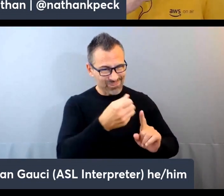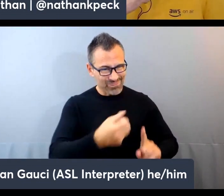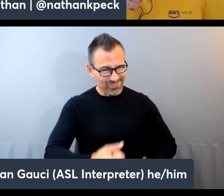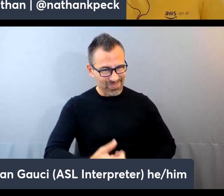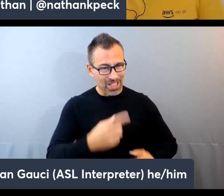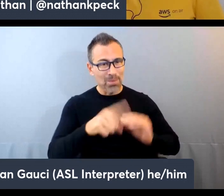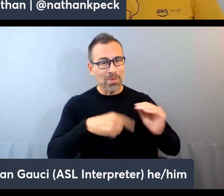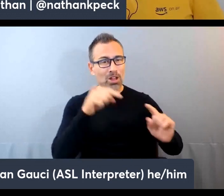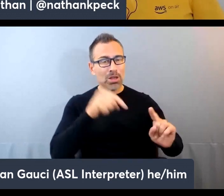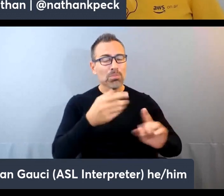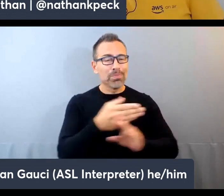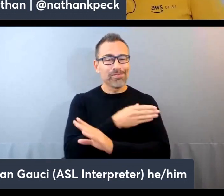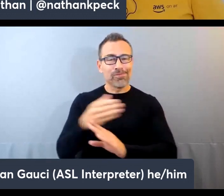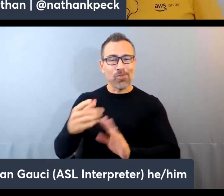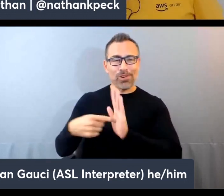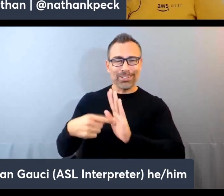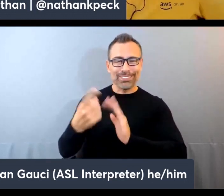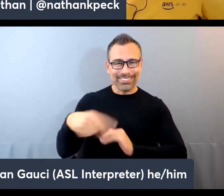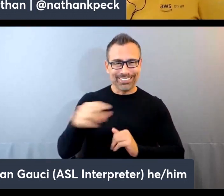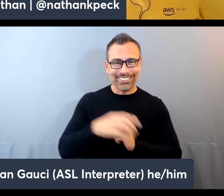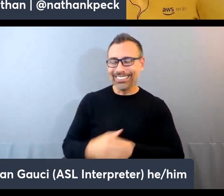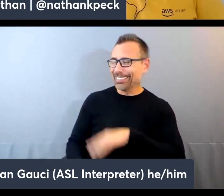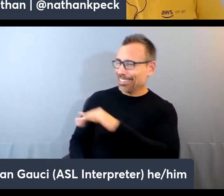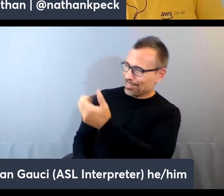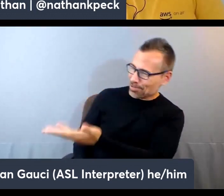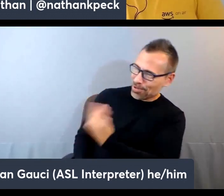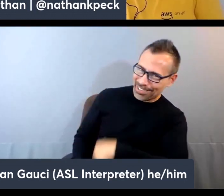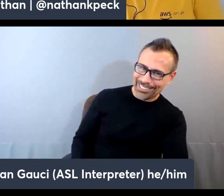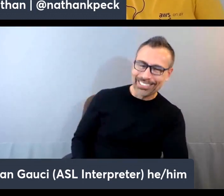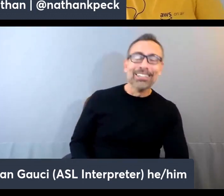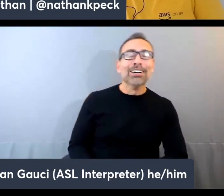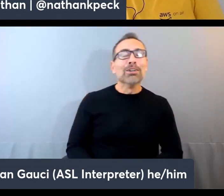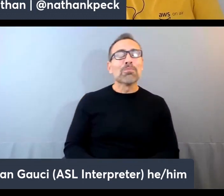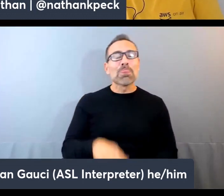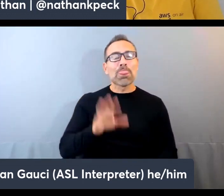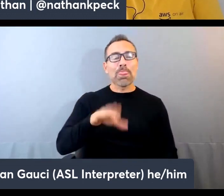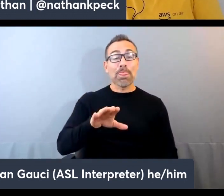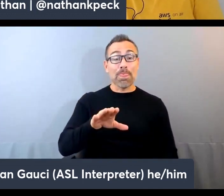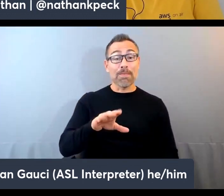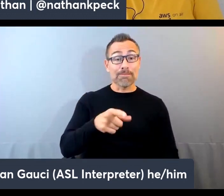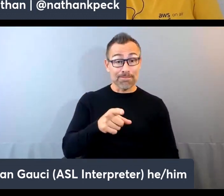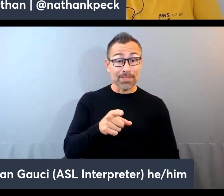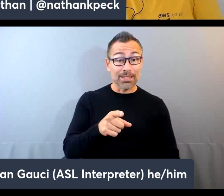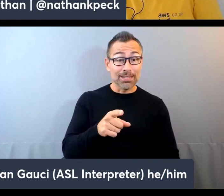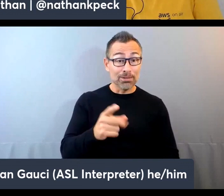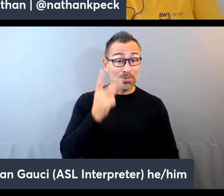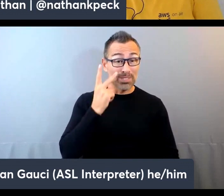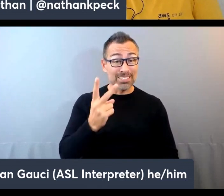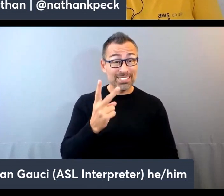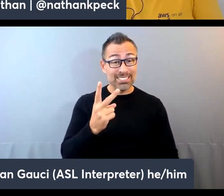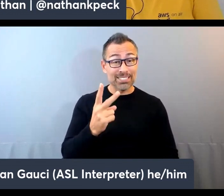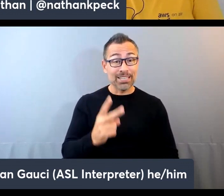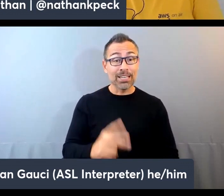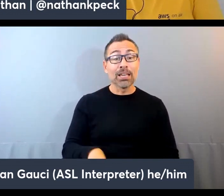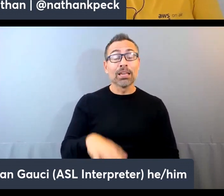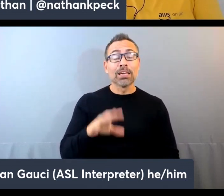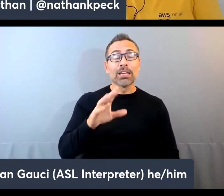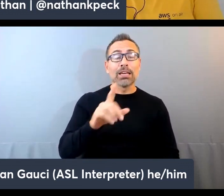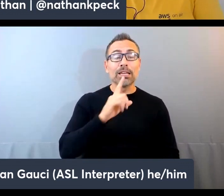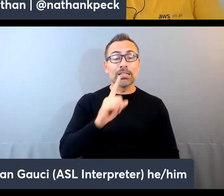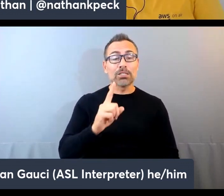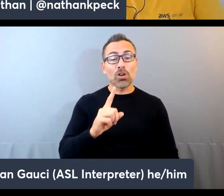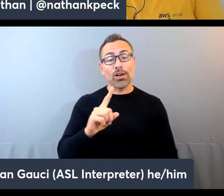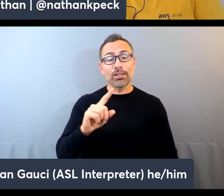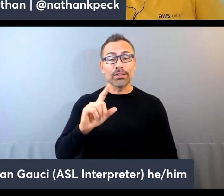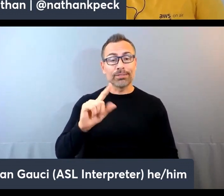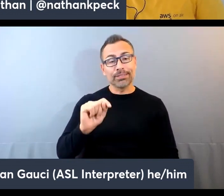you what it's going to look like. Give us a little more intro. Yes. So what are you going to see on TA Priority, right? So